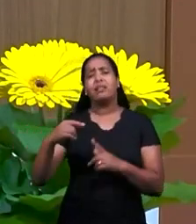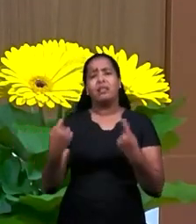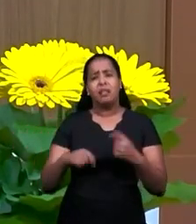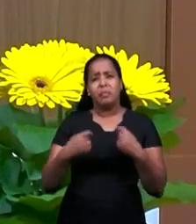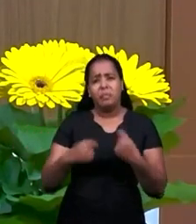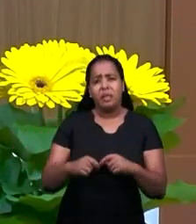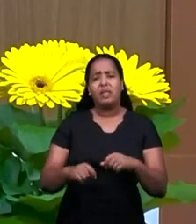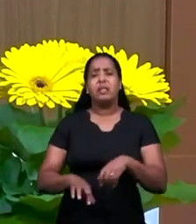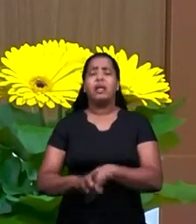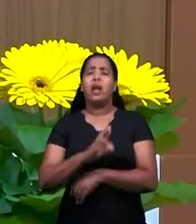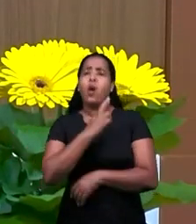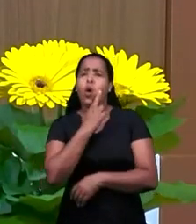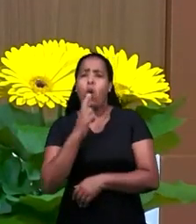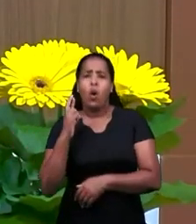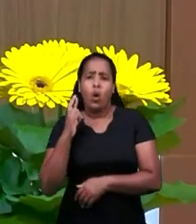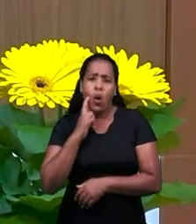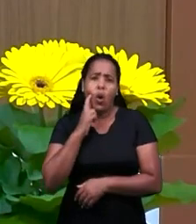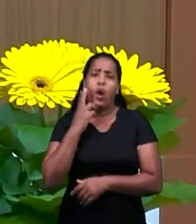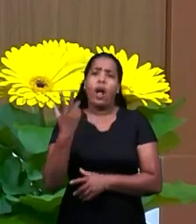Roraima,